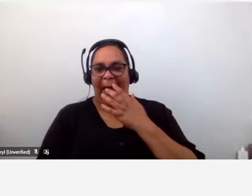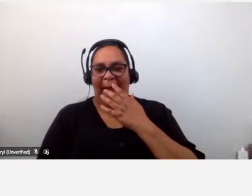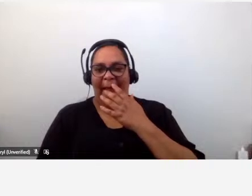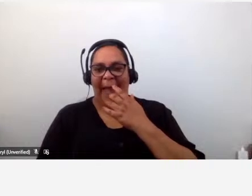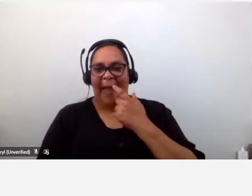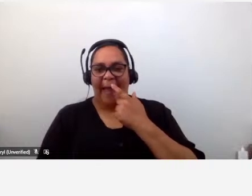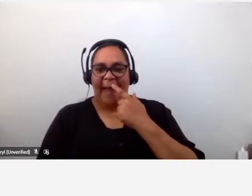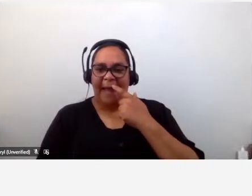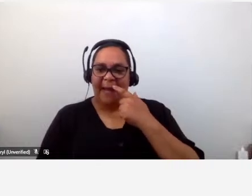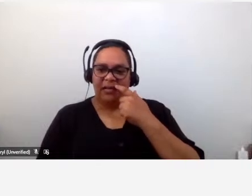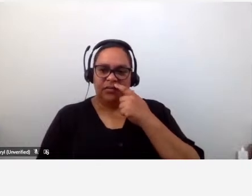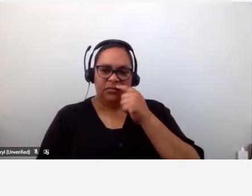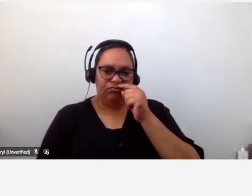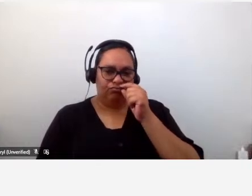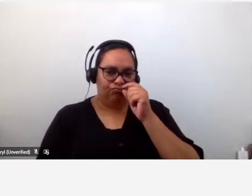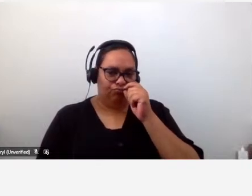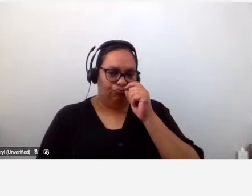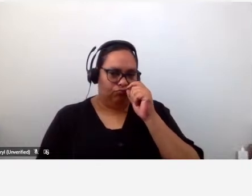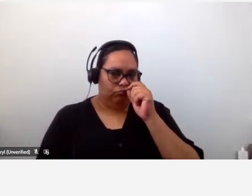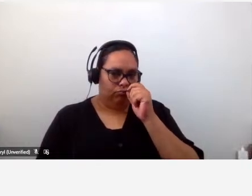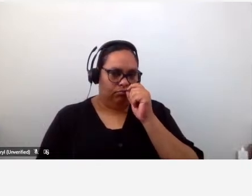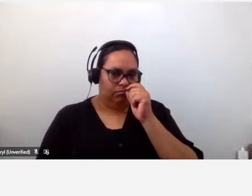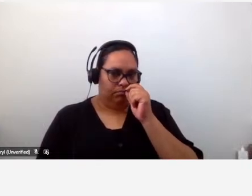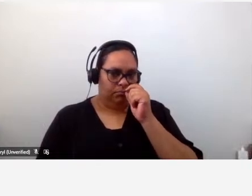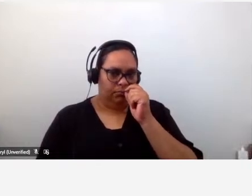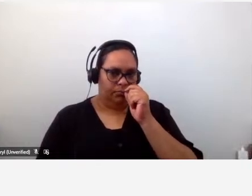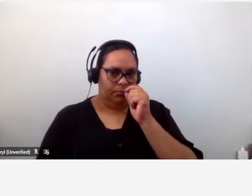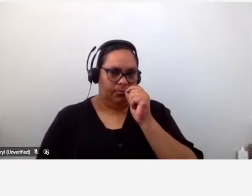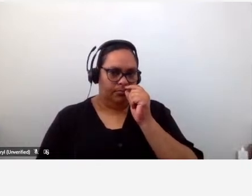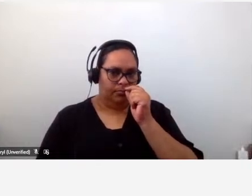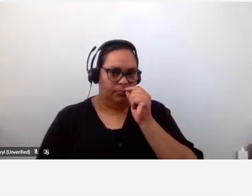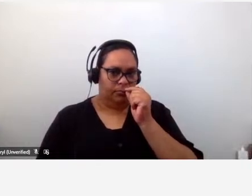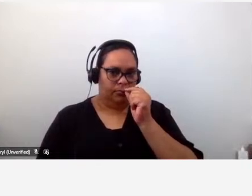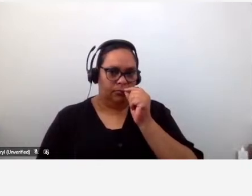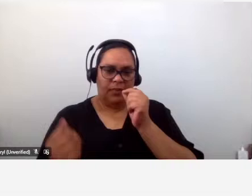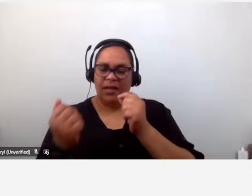No. On part A, Chair, I'm sorry for doing this to you.